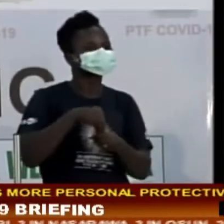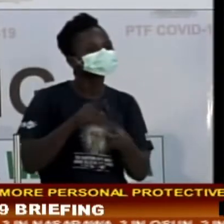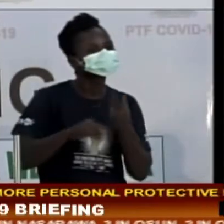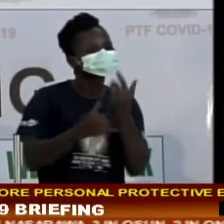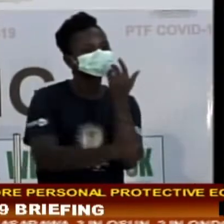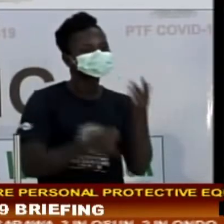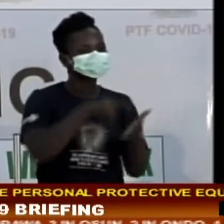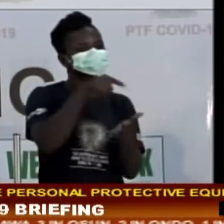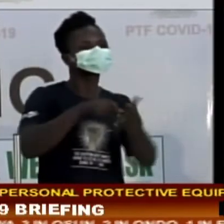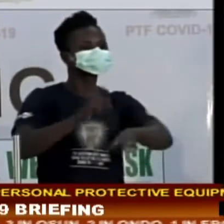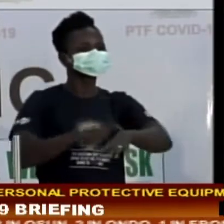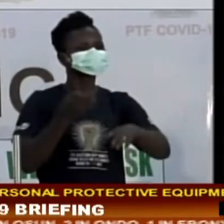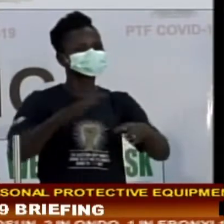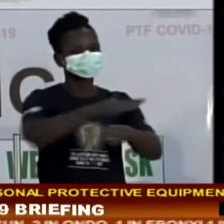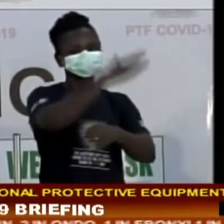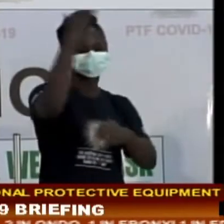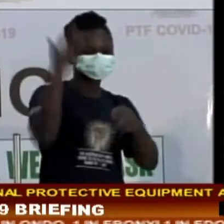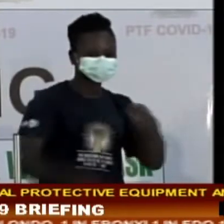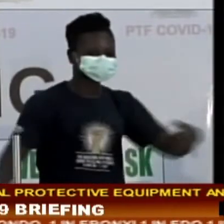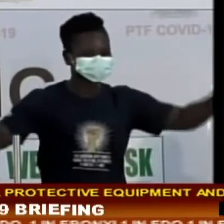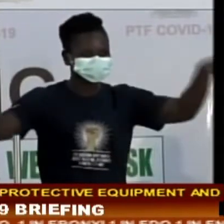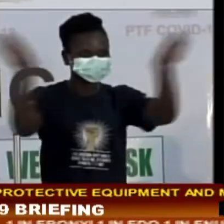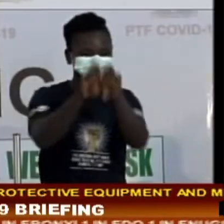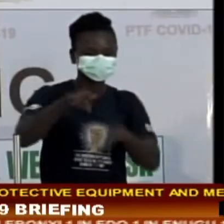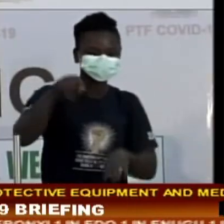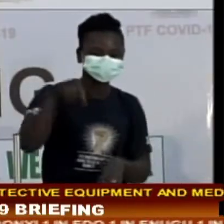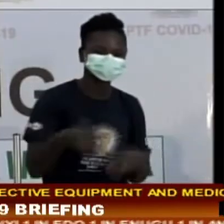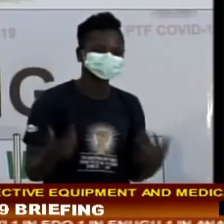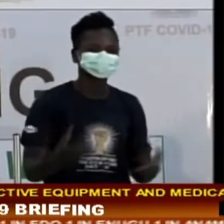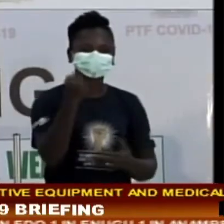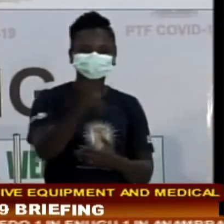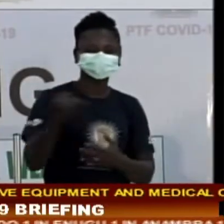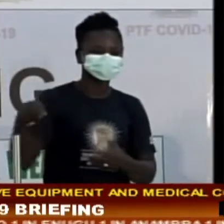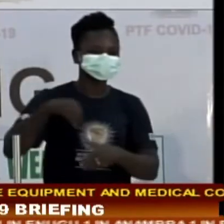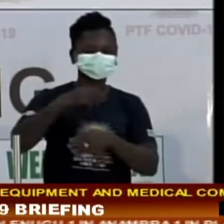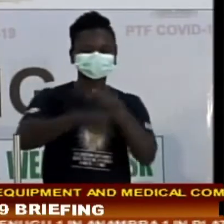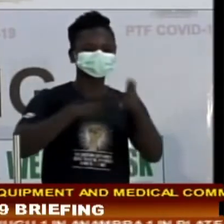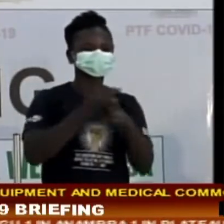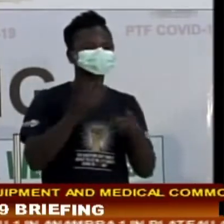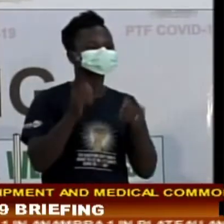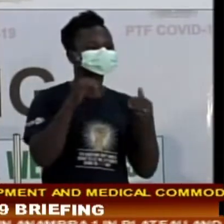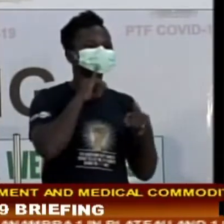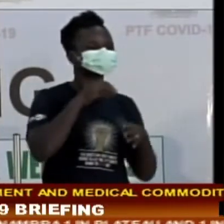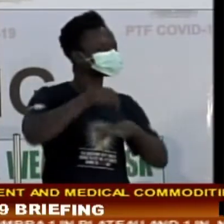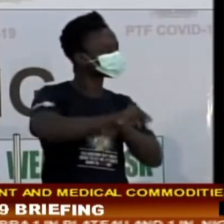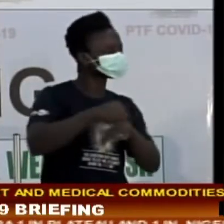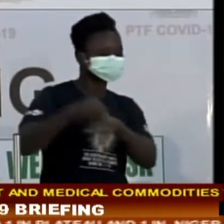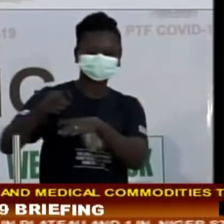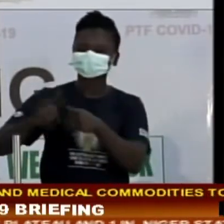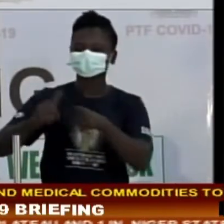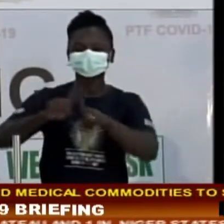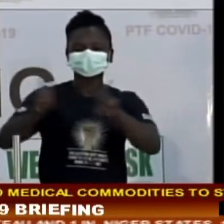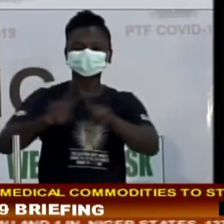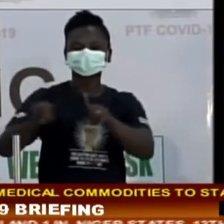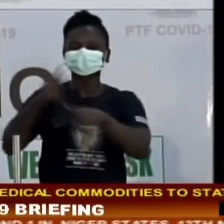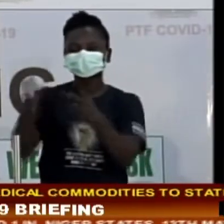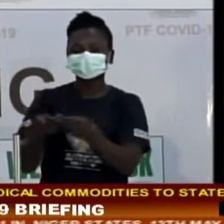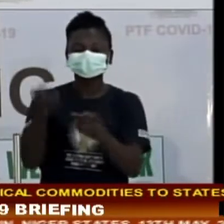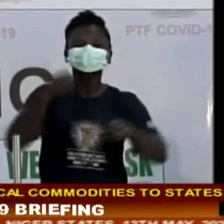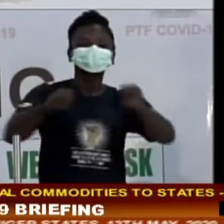complete lockdown infrastructure around the world is channeled towards different things even if we had the money and